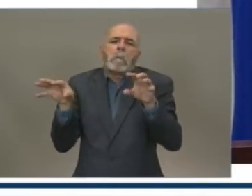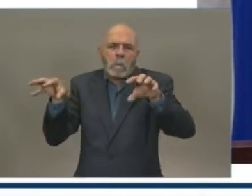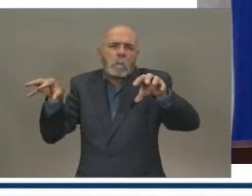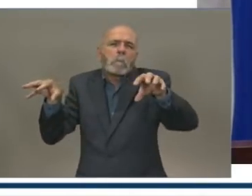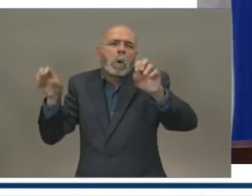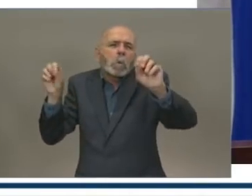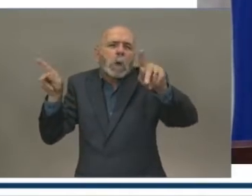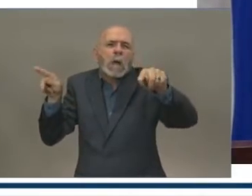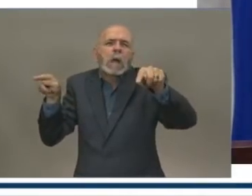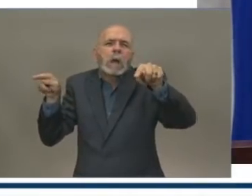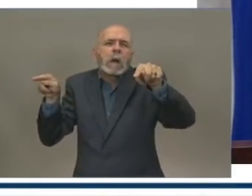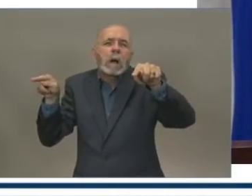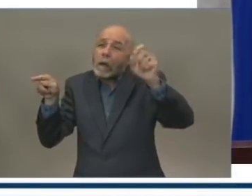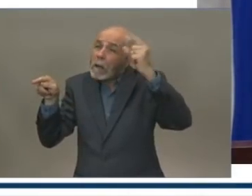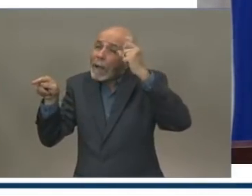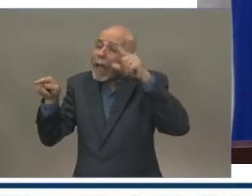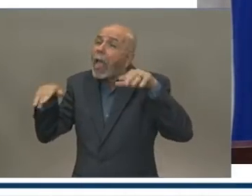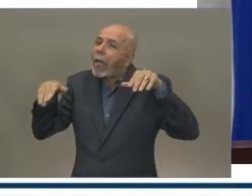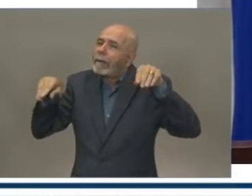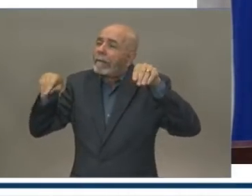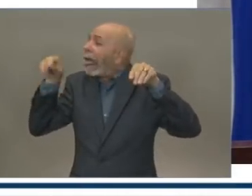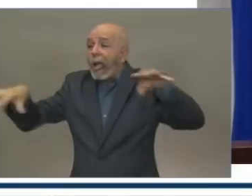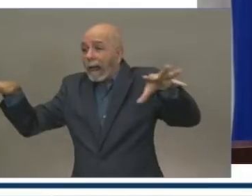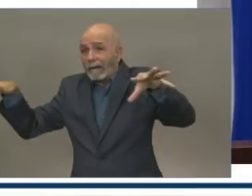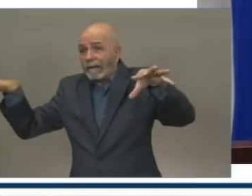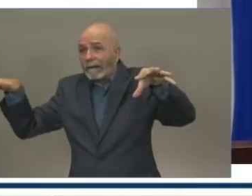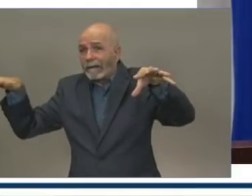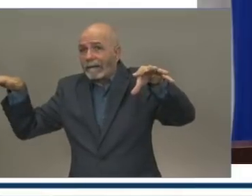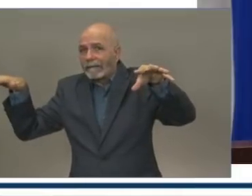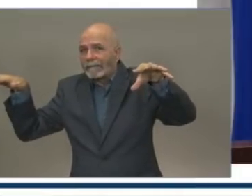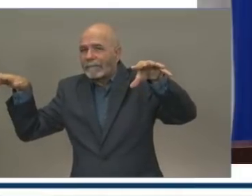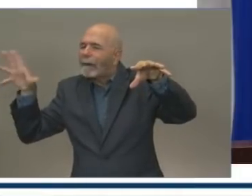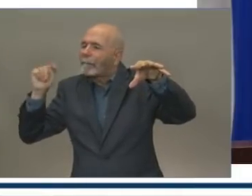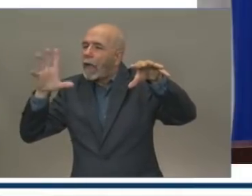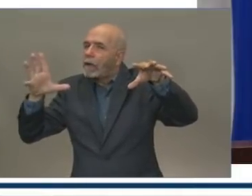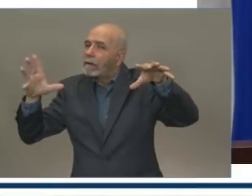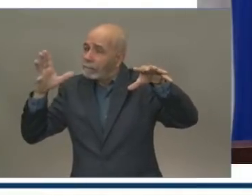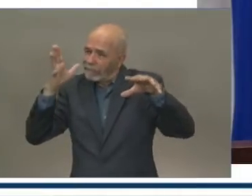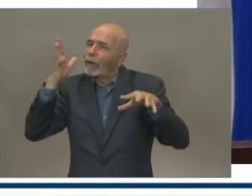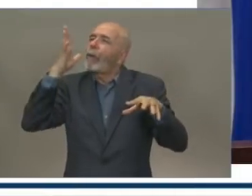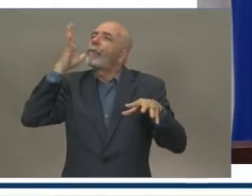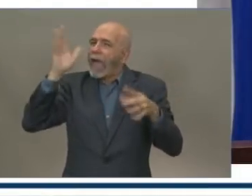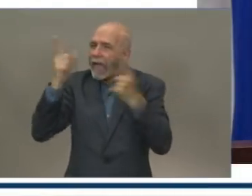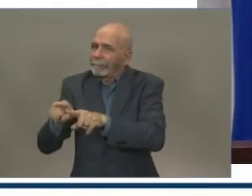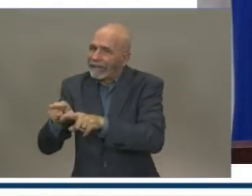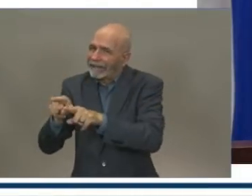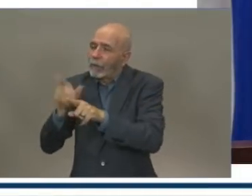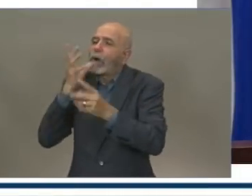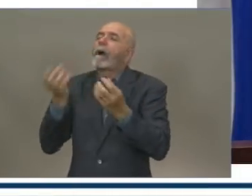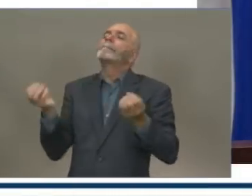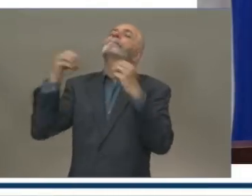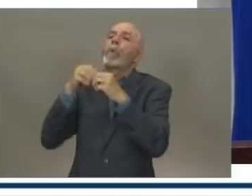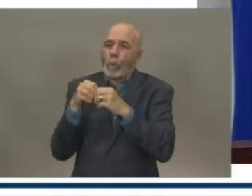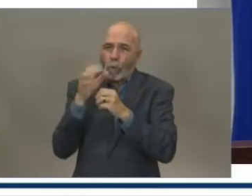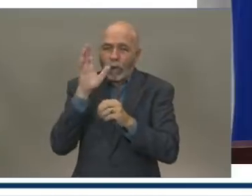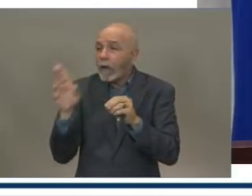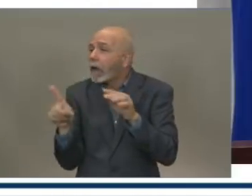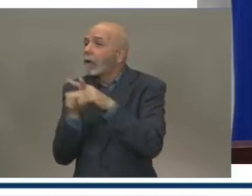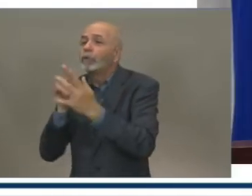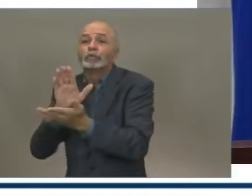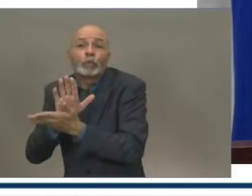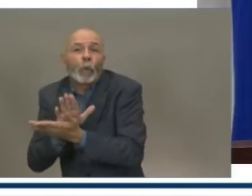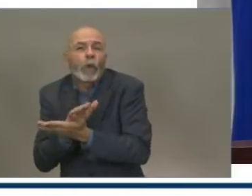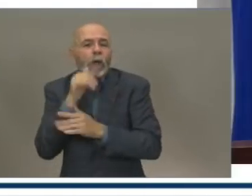As hard as it is, however, we do need to expect to see some cases in places like schools, hospitals, and other